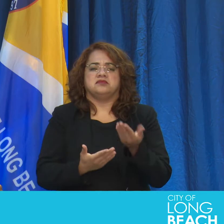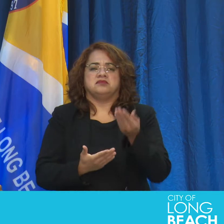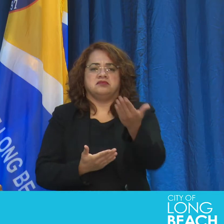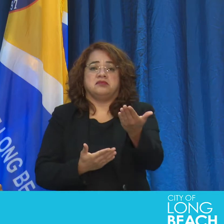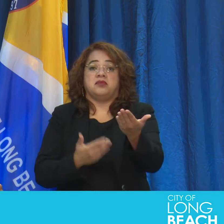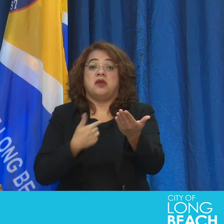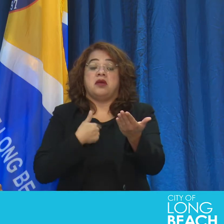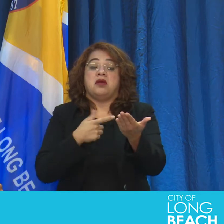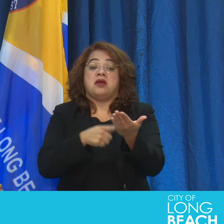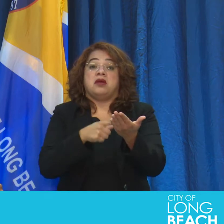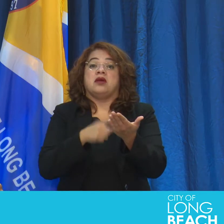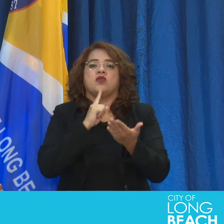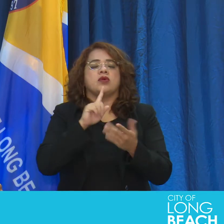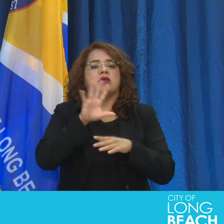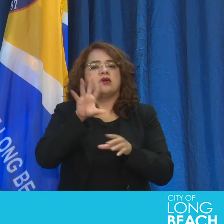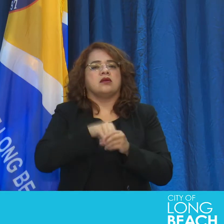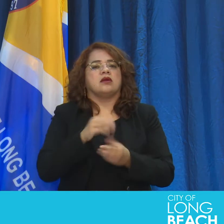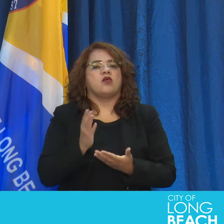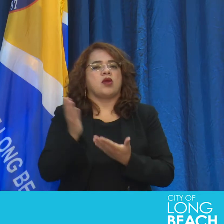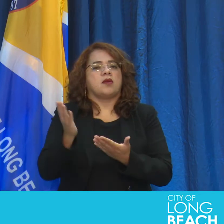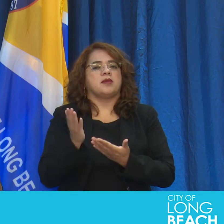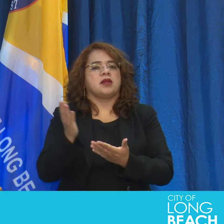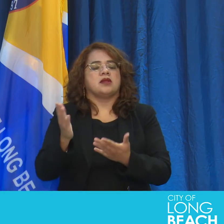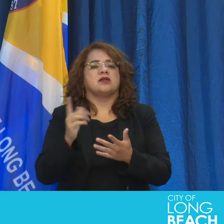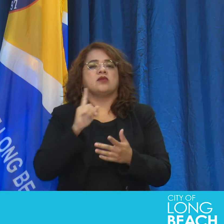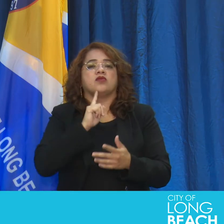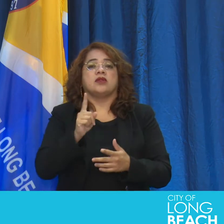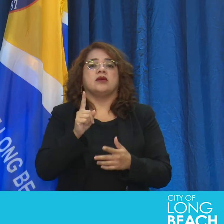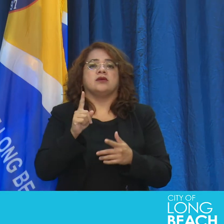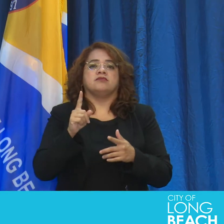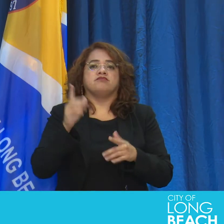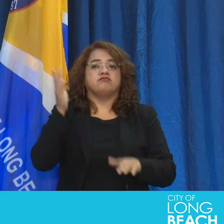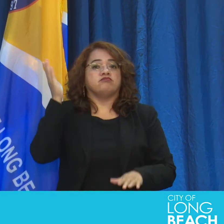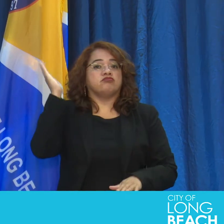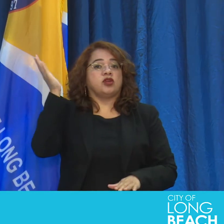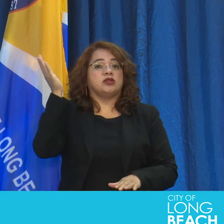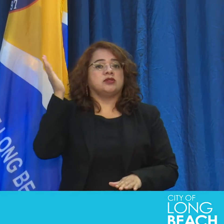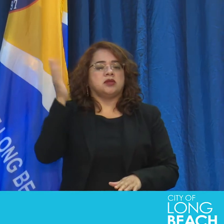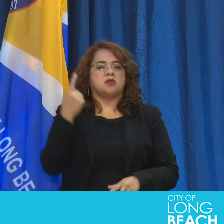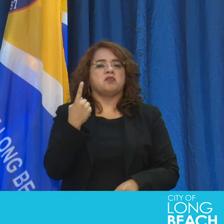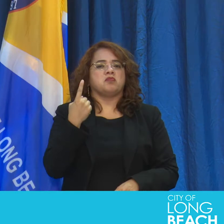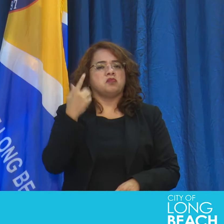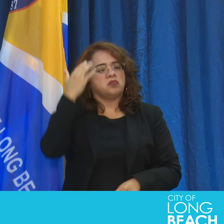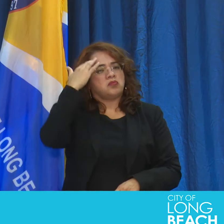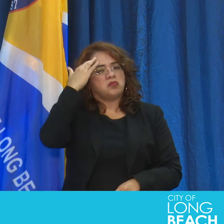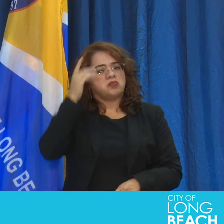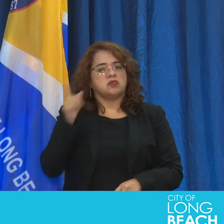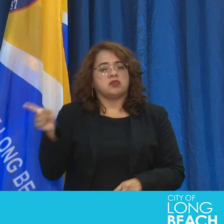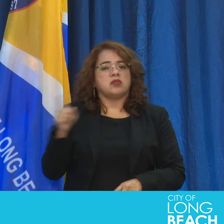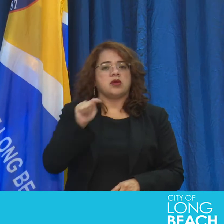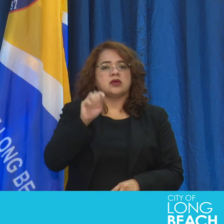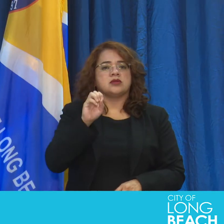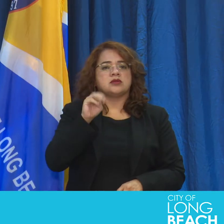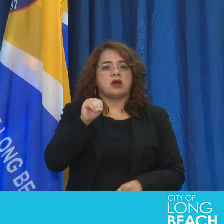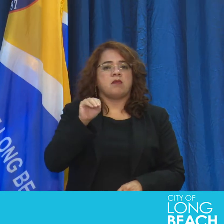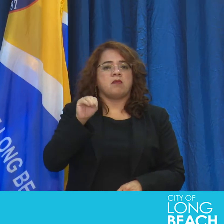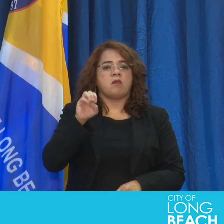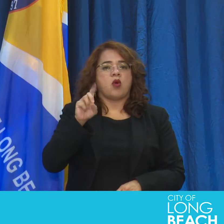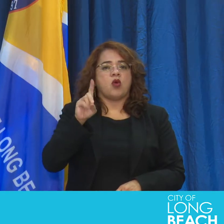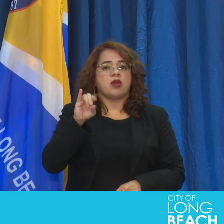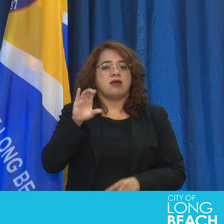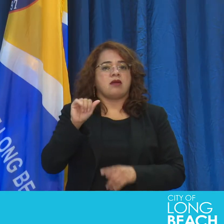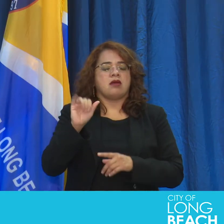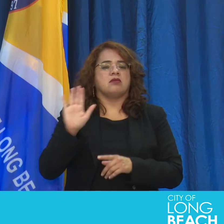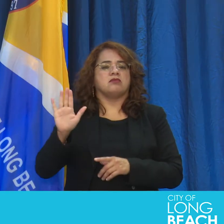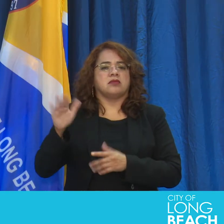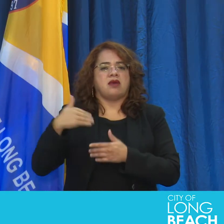recommendations that are part of the budget that go beyond the presentation that you're going to hear from Tom Modica, who's our city manager. Over